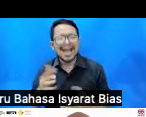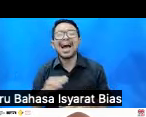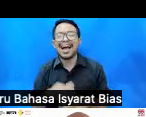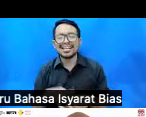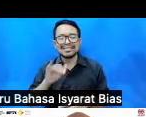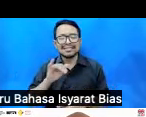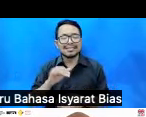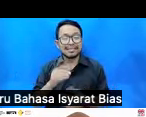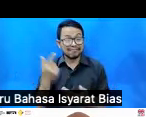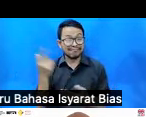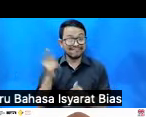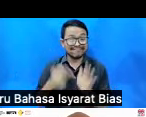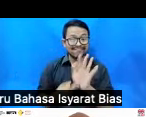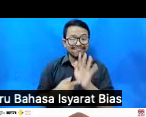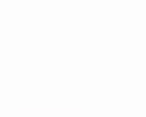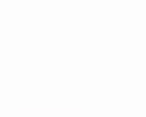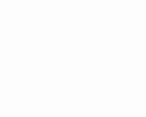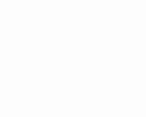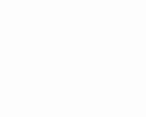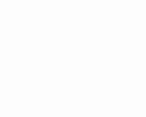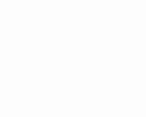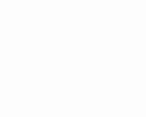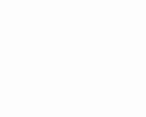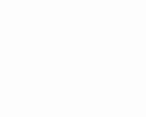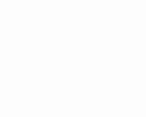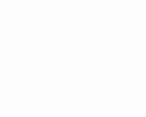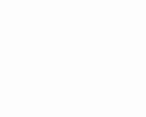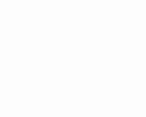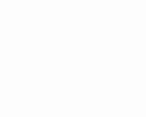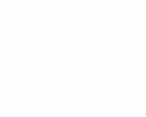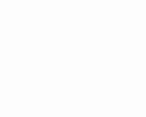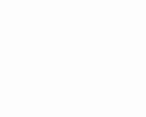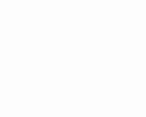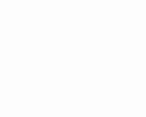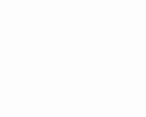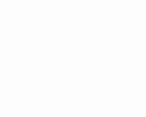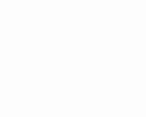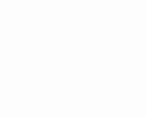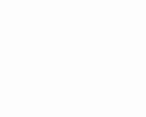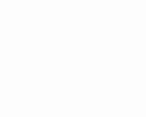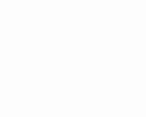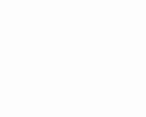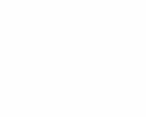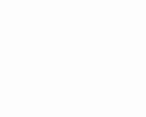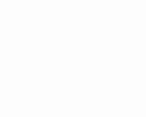were trying to carry out in a little bit more concrete detail. Thank you very much.